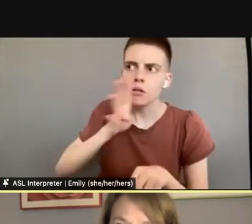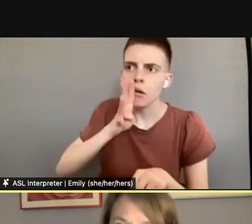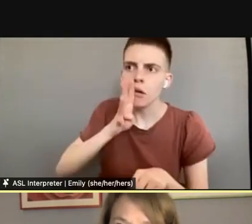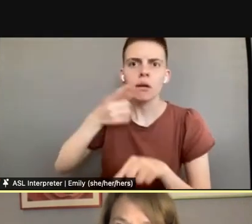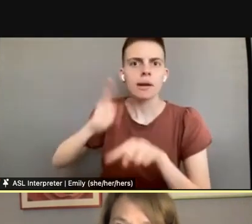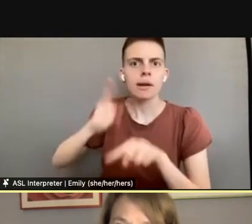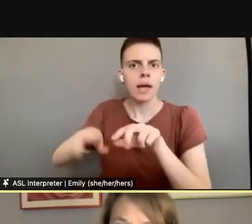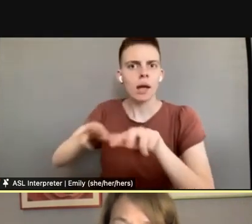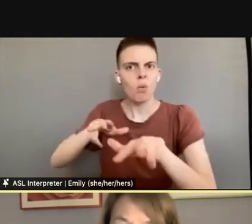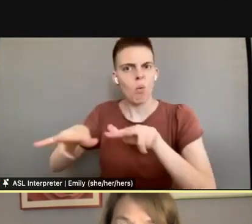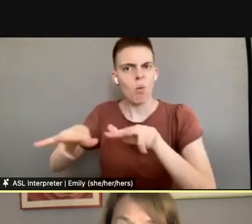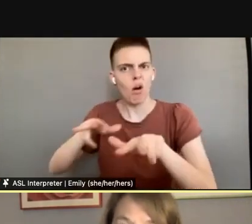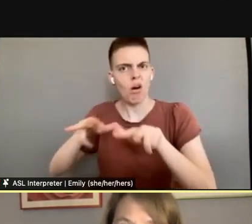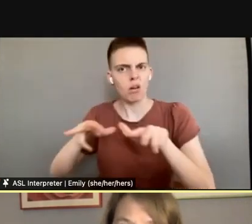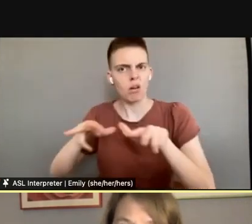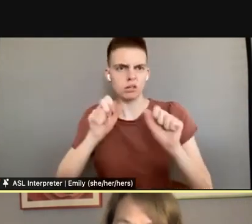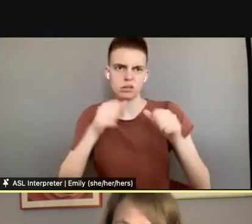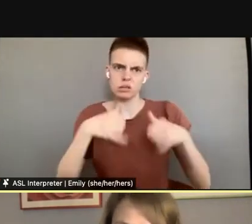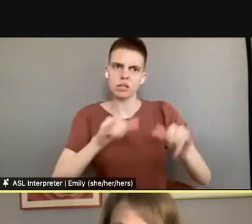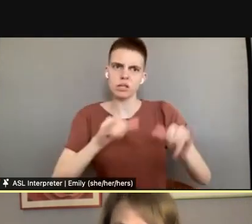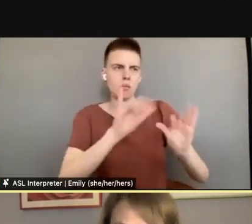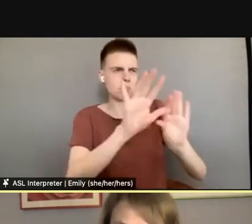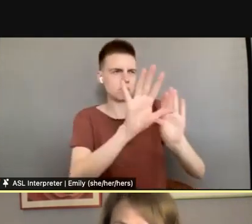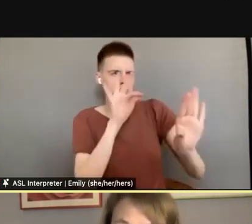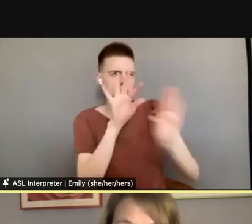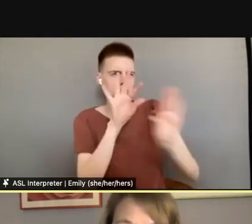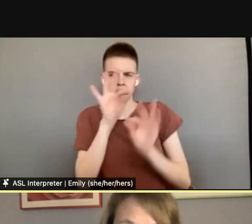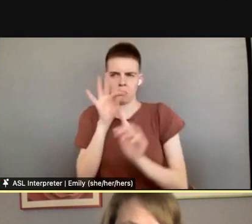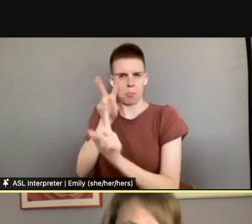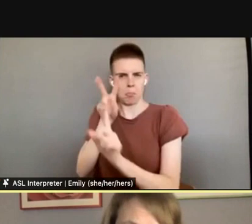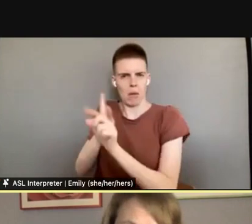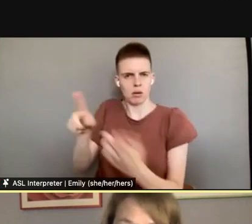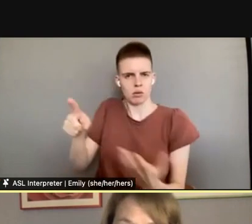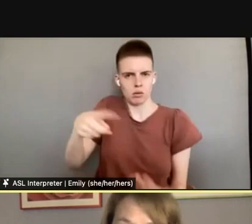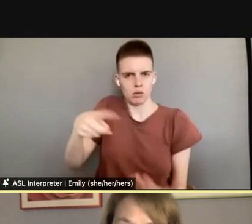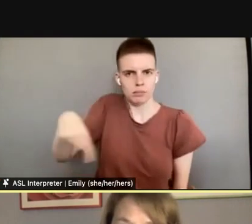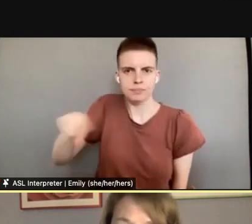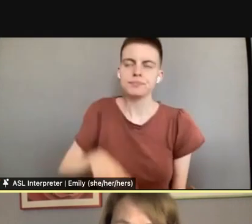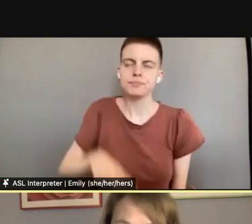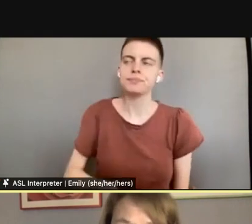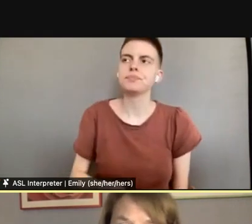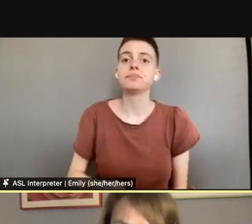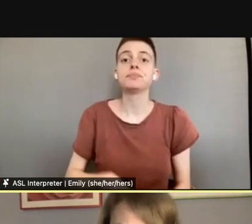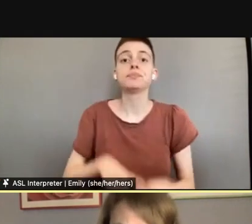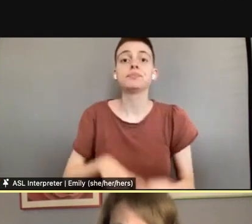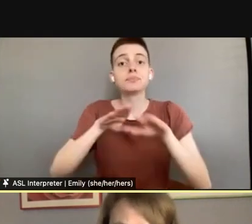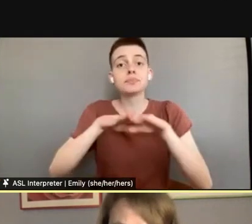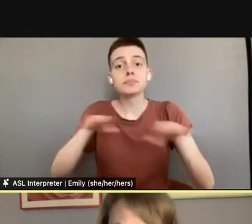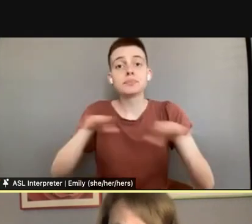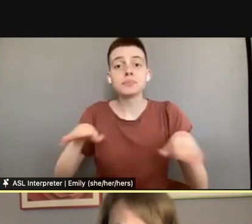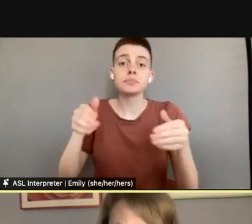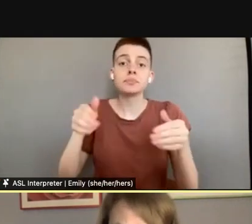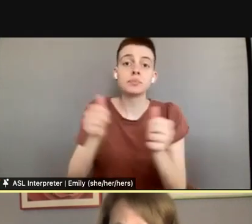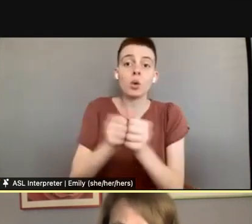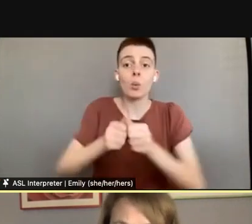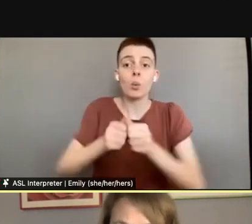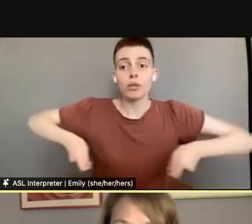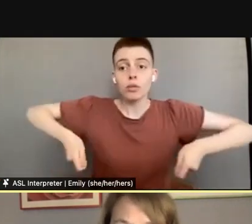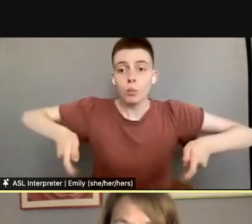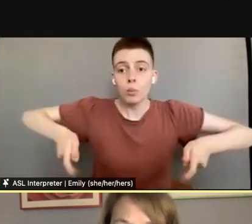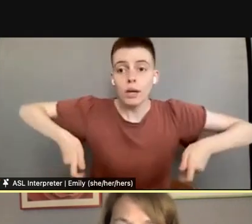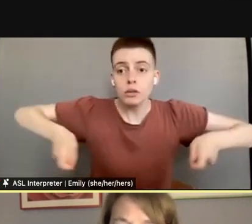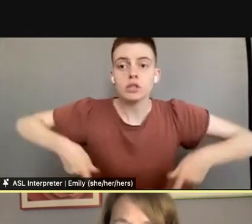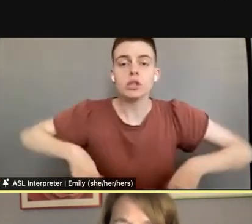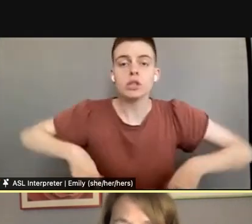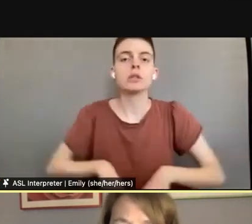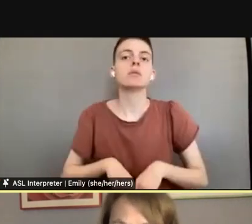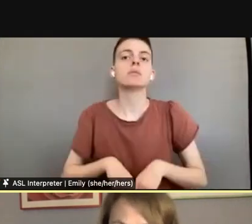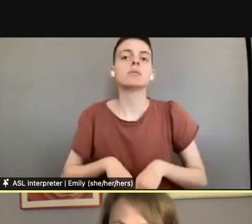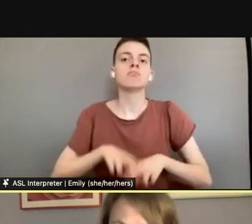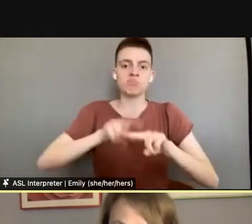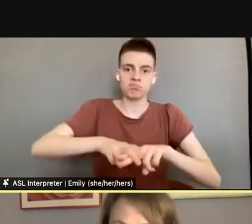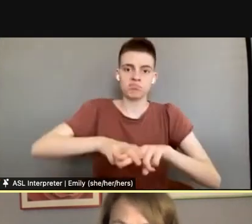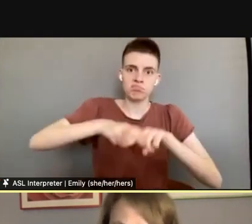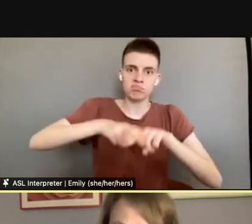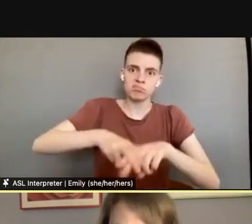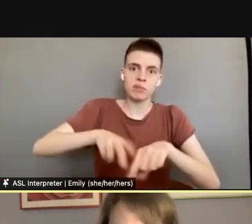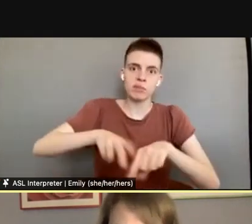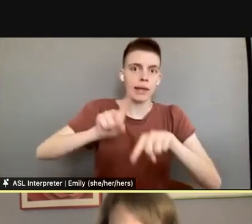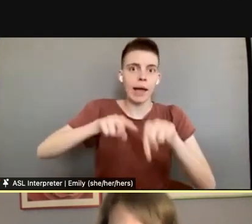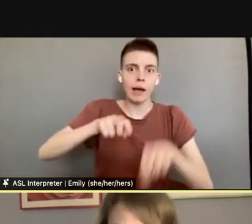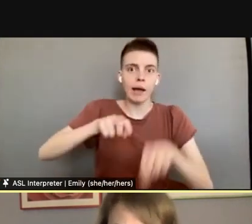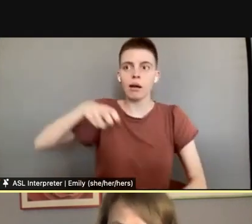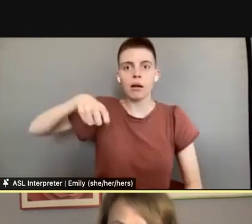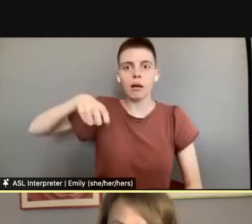sitting, in a positioning seat, a wheelchair, or even a beanbag chair in a classroom, these are the children